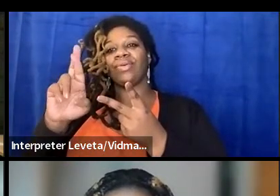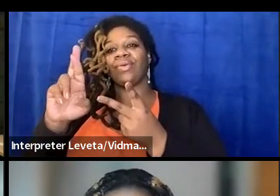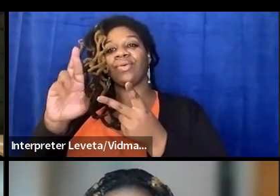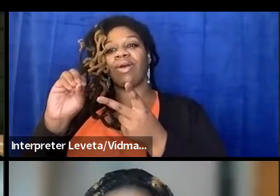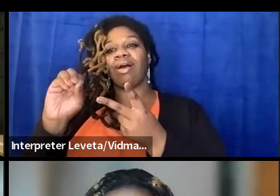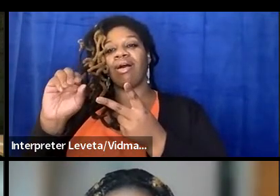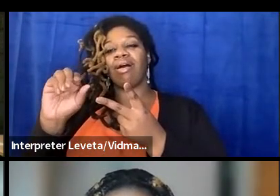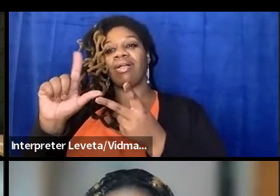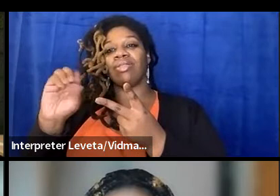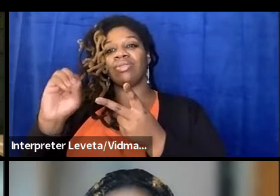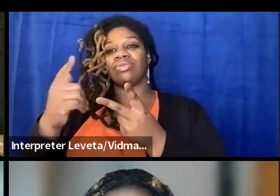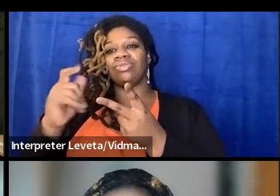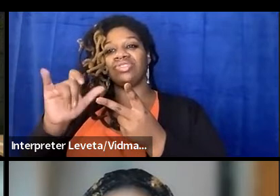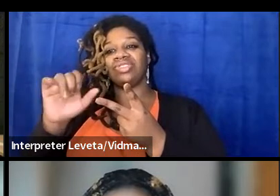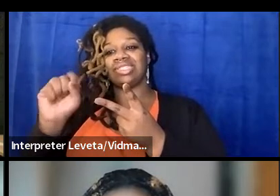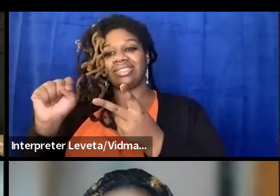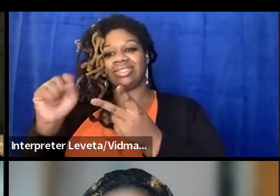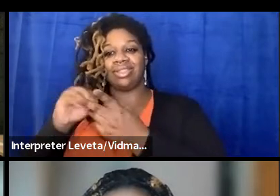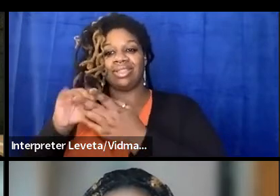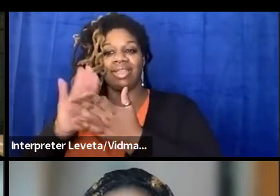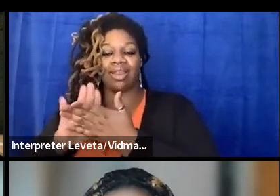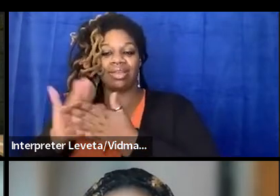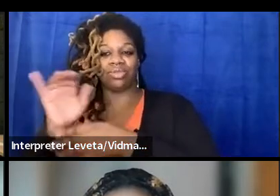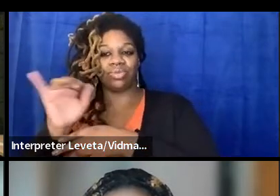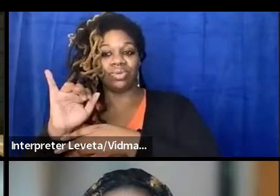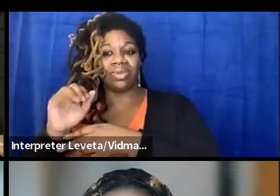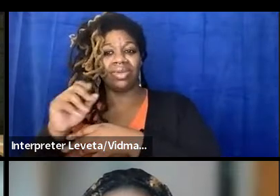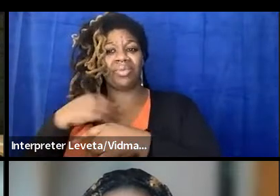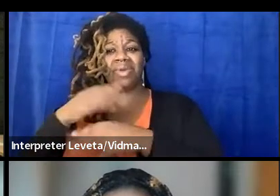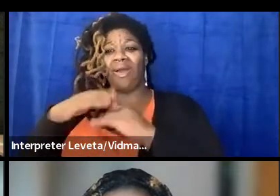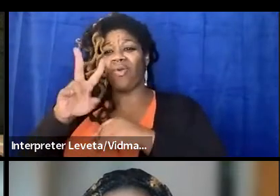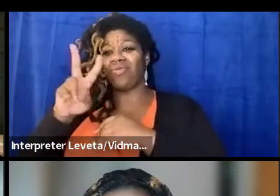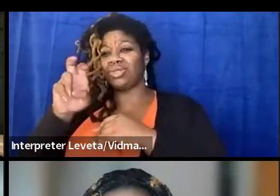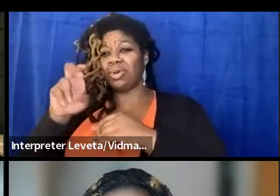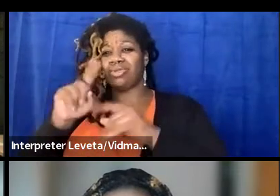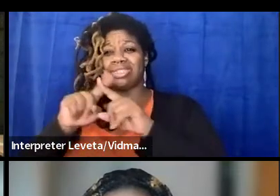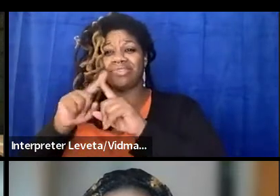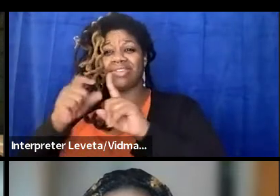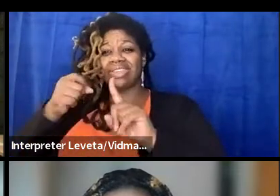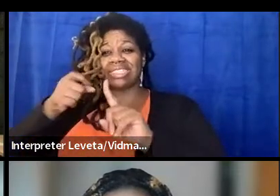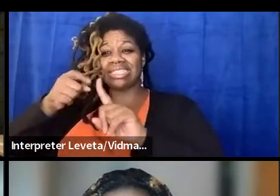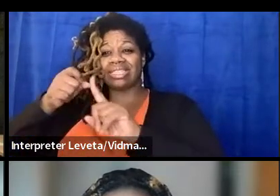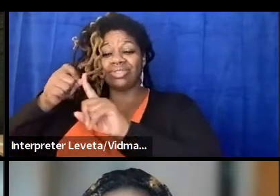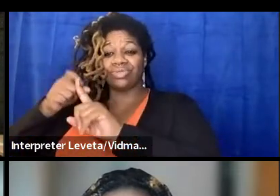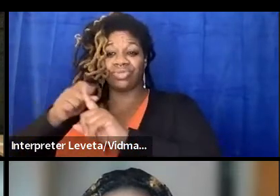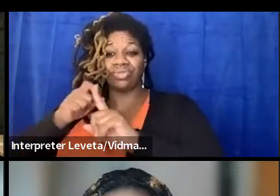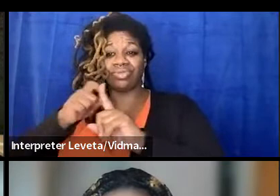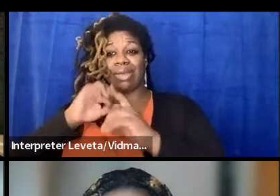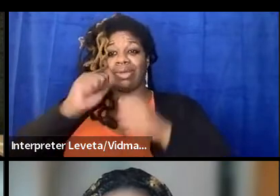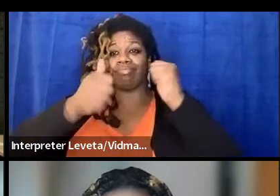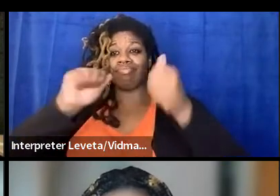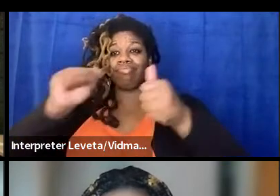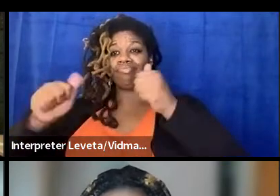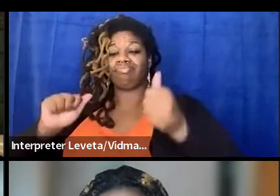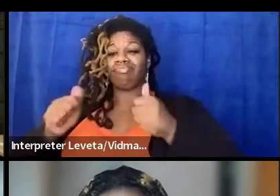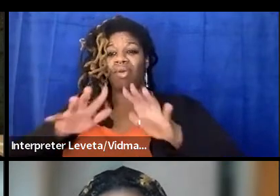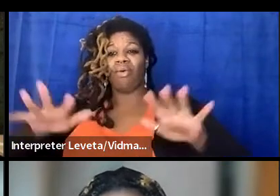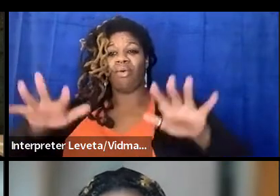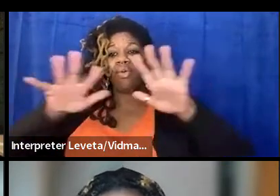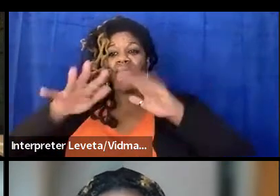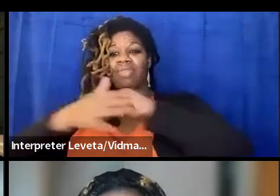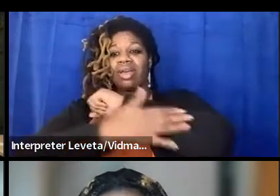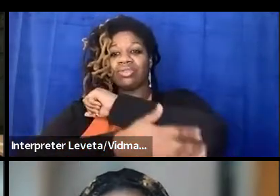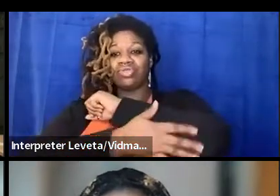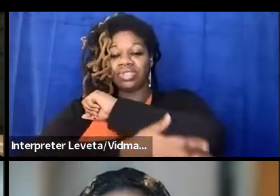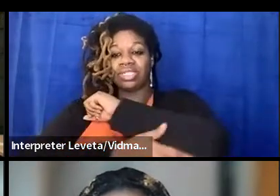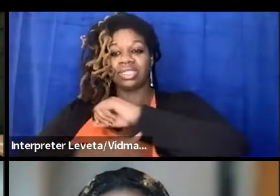and something sensors or tide/water level stations that were installed all across the country.